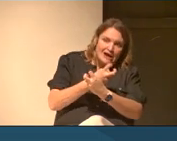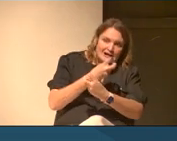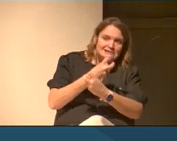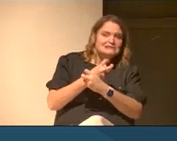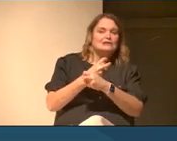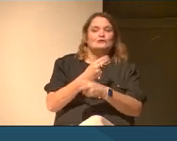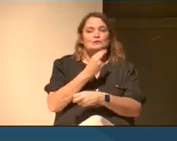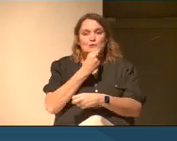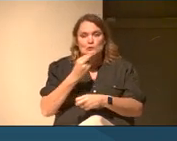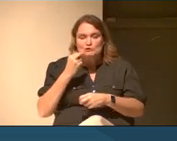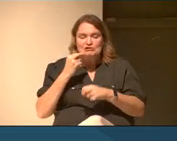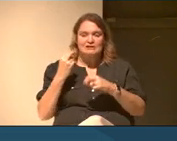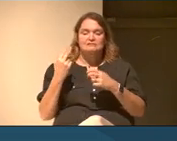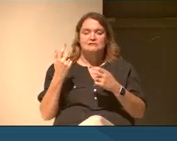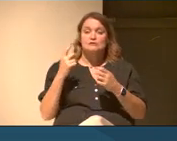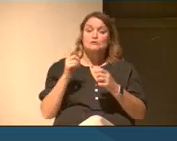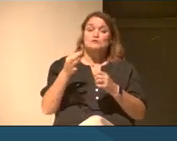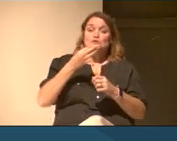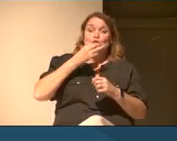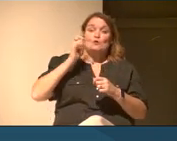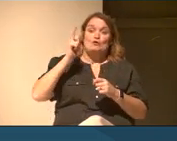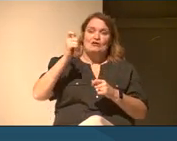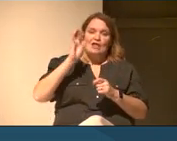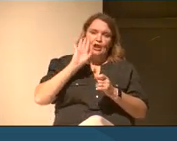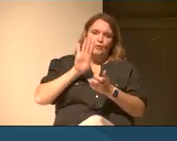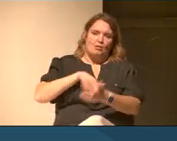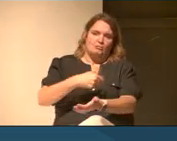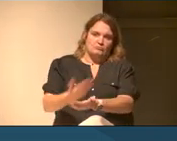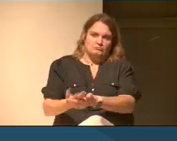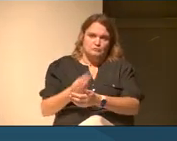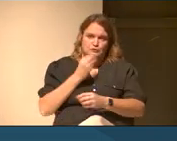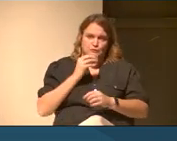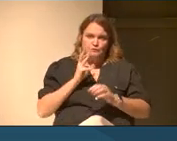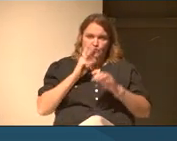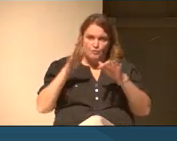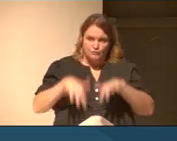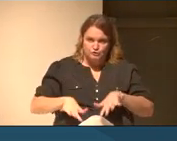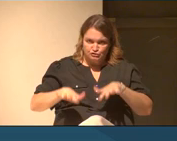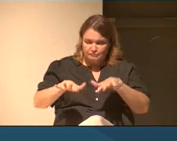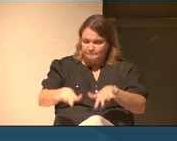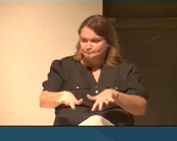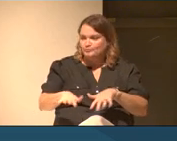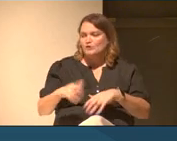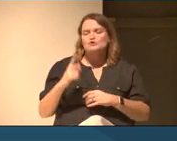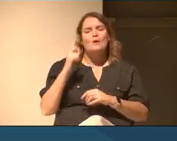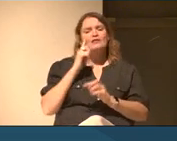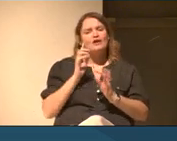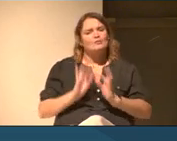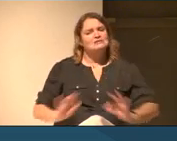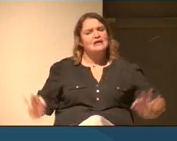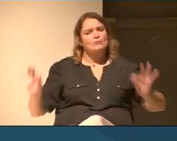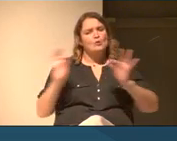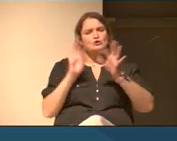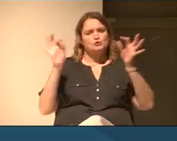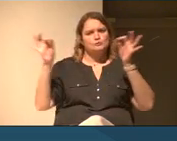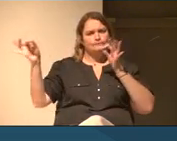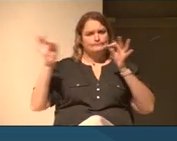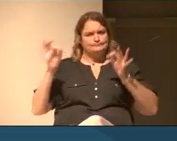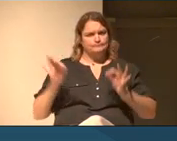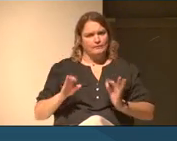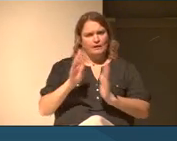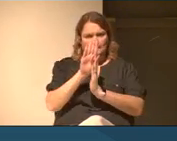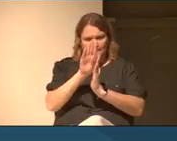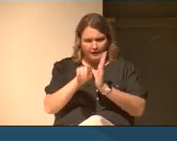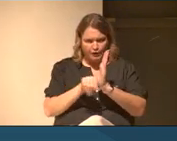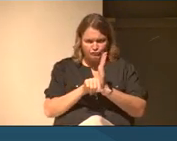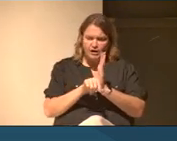winds up in the ocean. And so I felt it was important to set the stage in this way to let you know what's